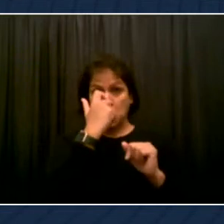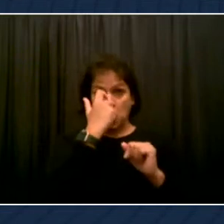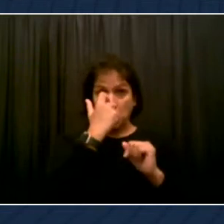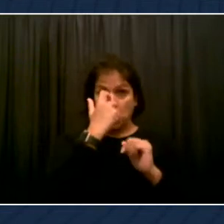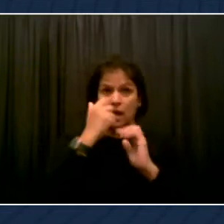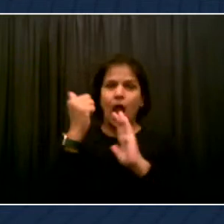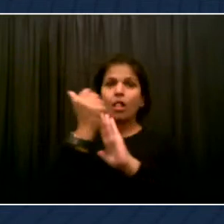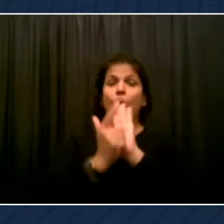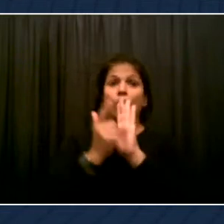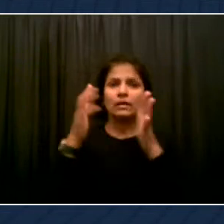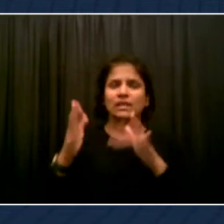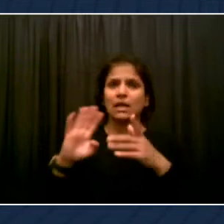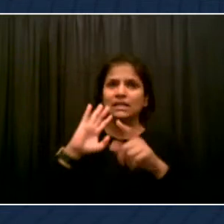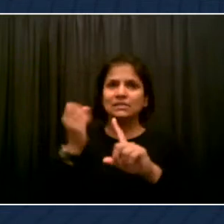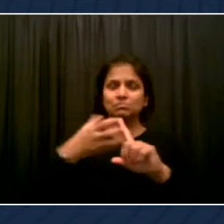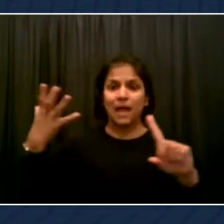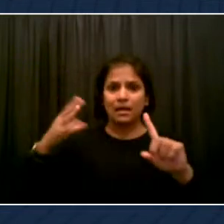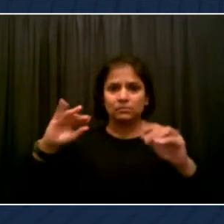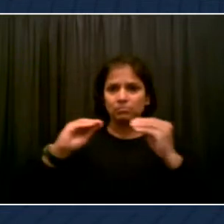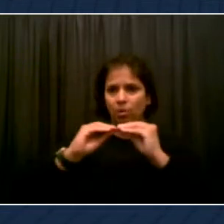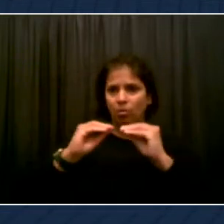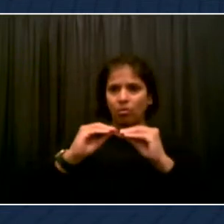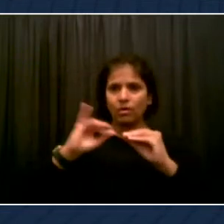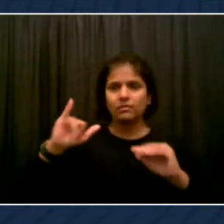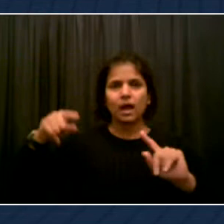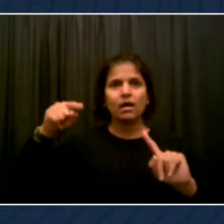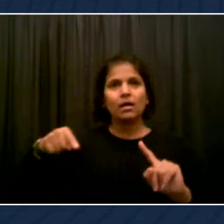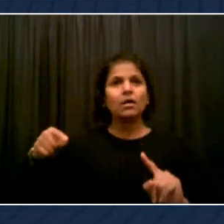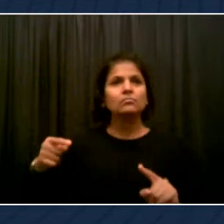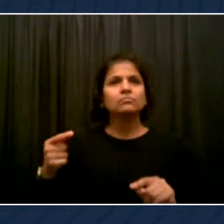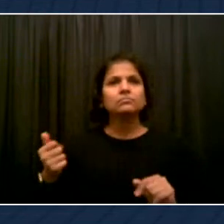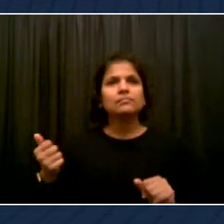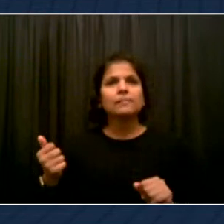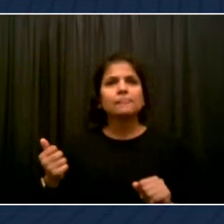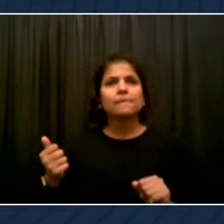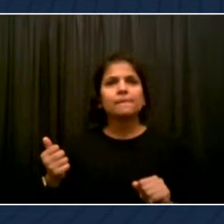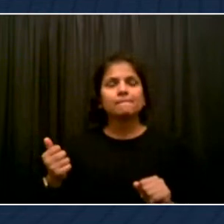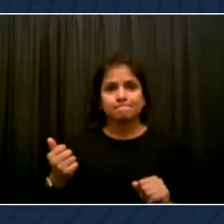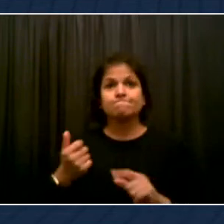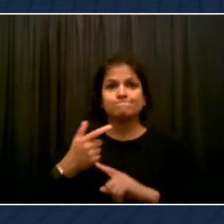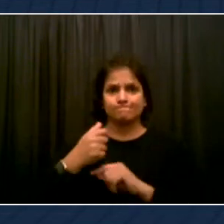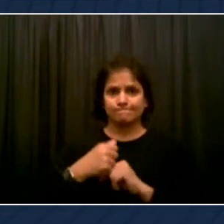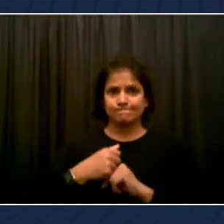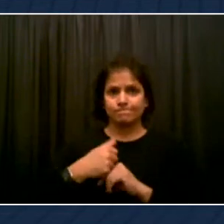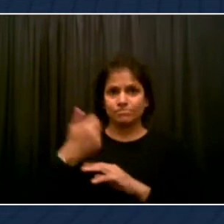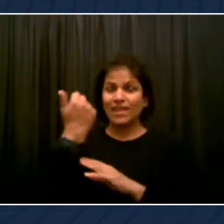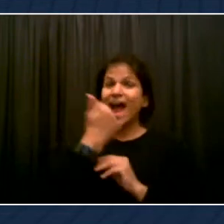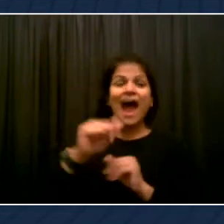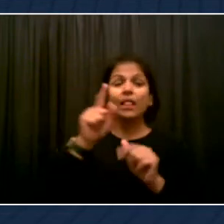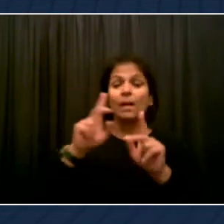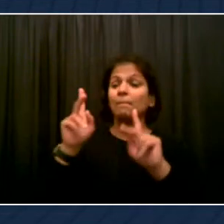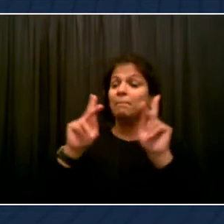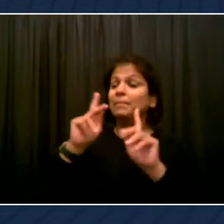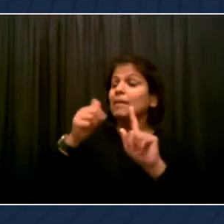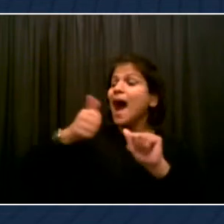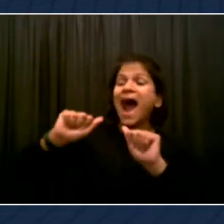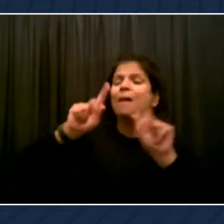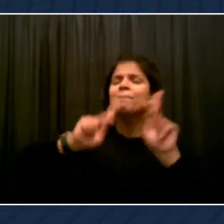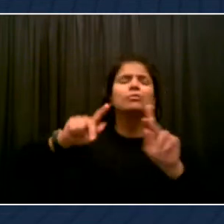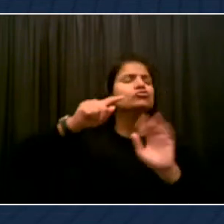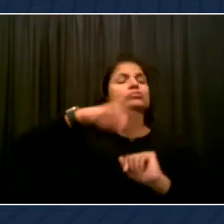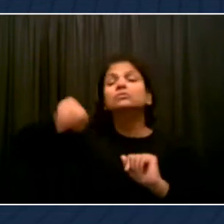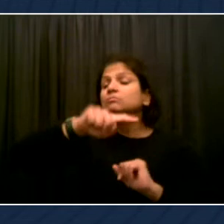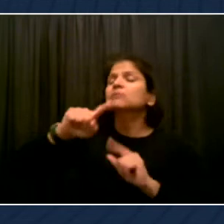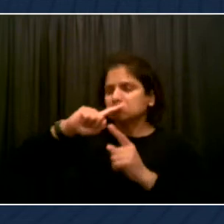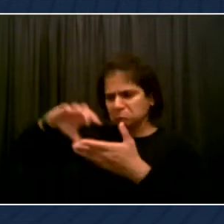housing courts for every eligible tenant in the city of New York. We also provided community groups on the ground